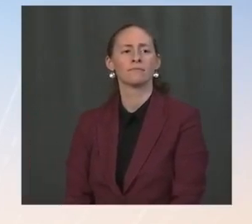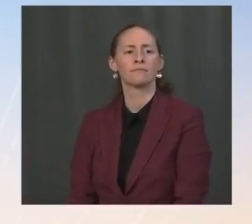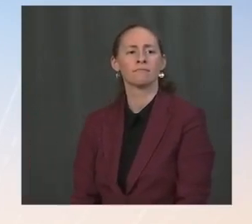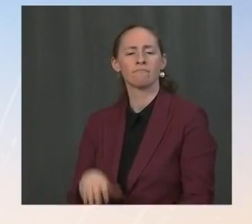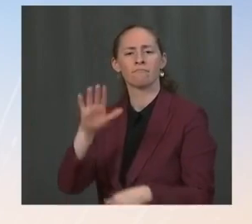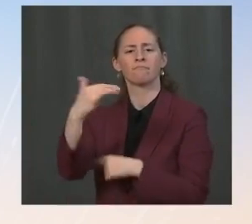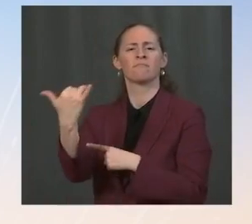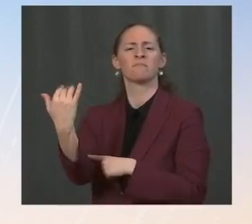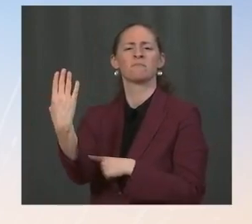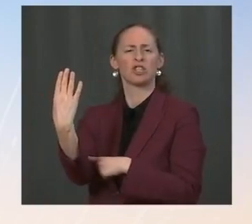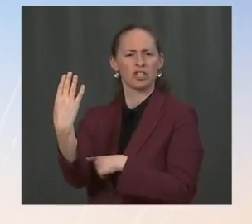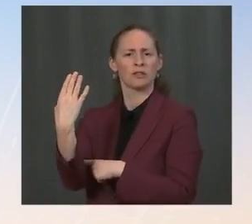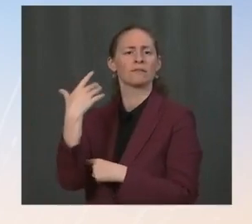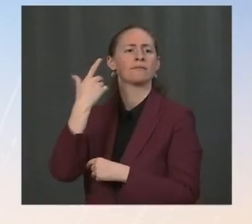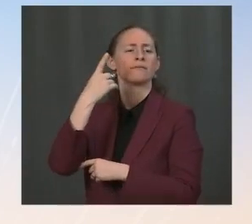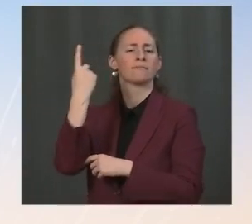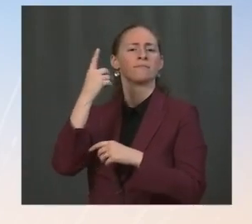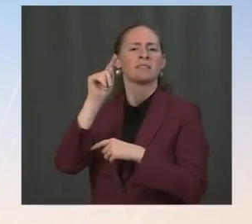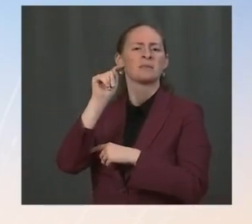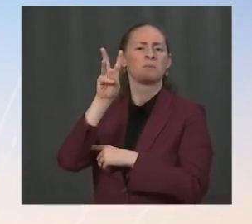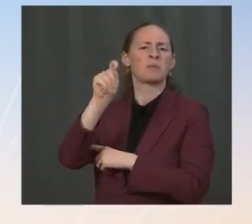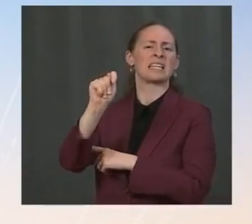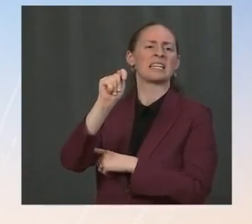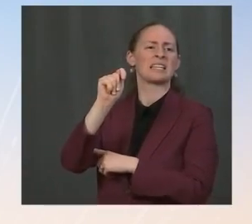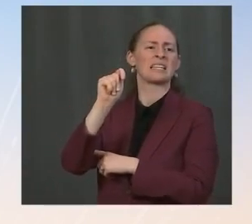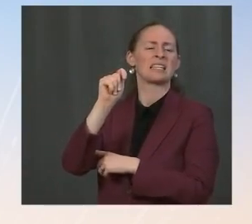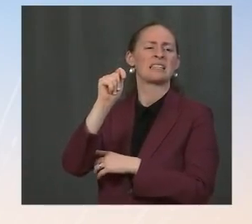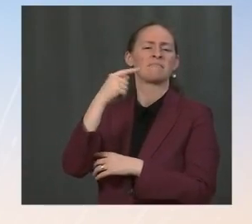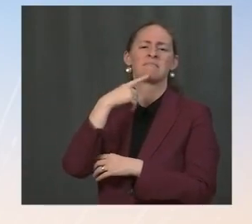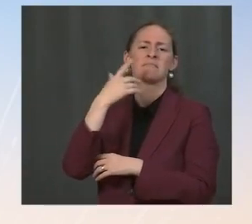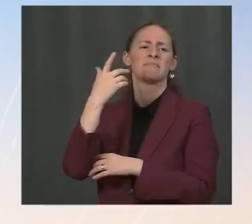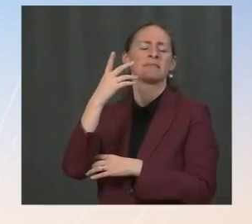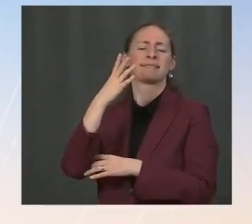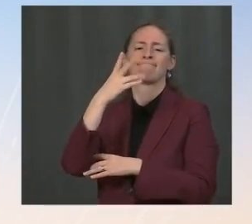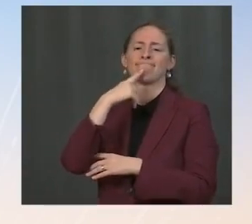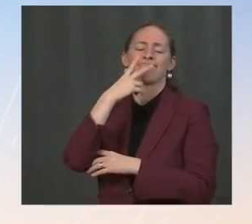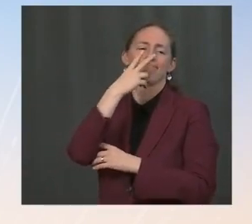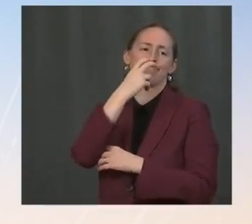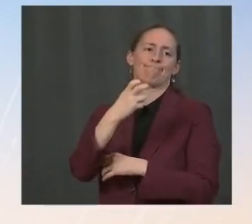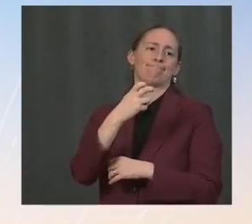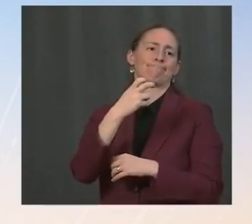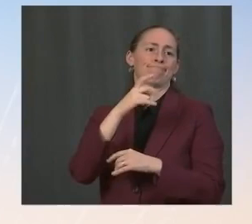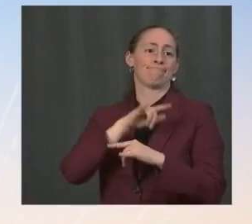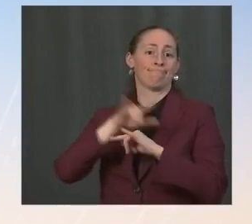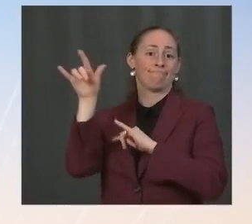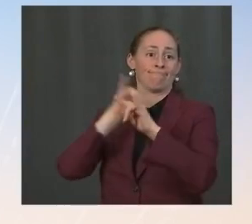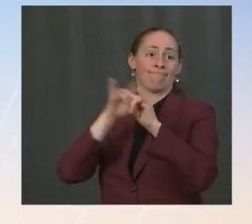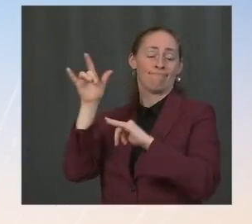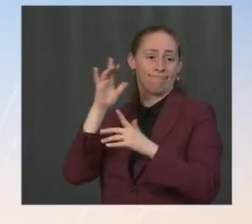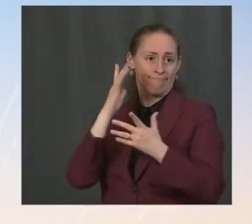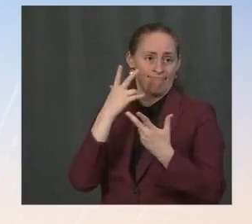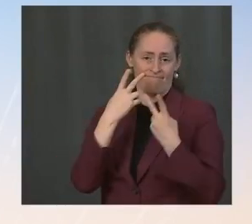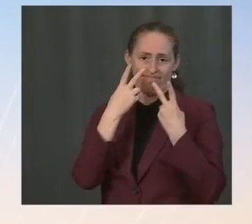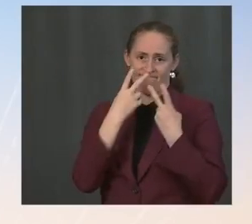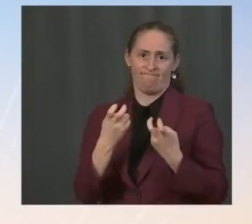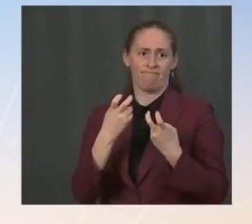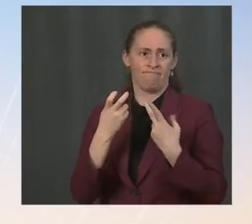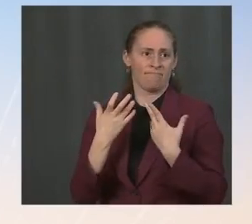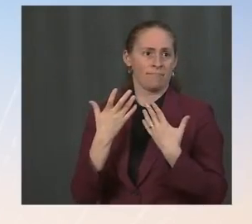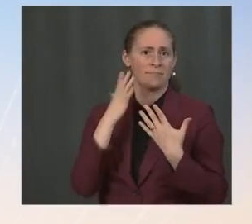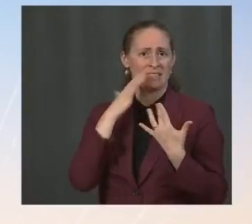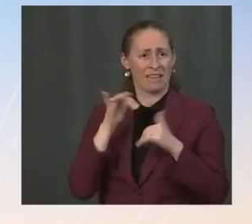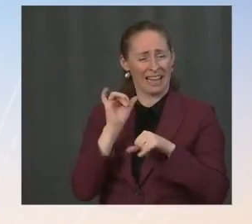Kabul won't be wrapping up in 36 hours, and that they'll be evacuating as many people as they can until the end of the mission. What does